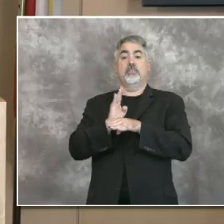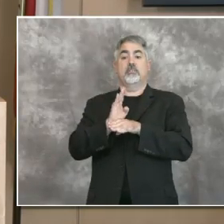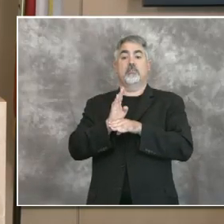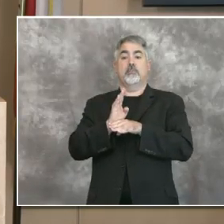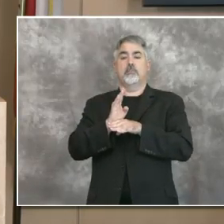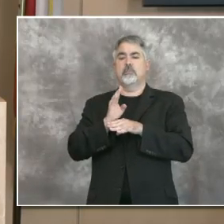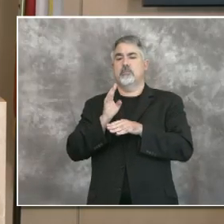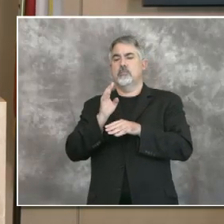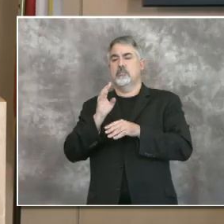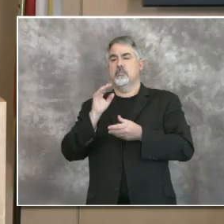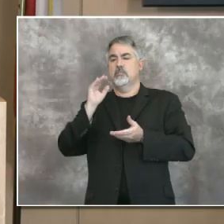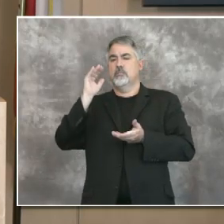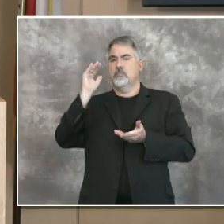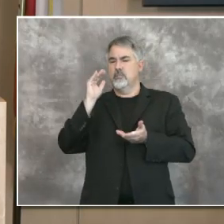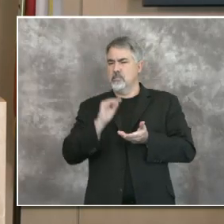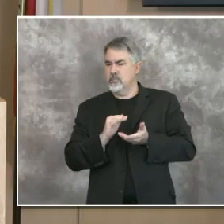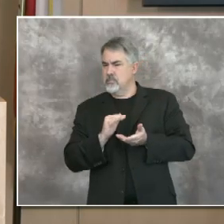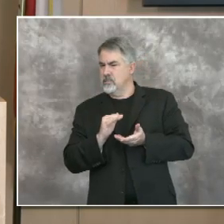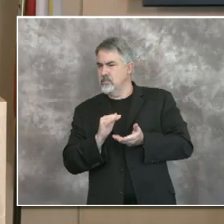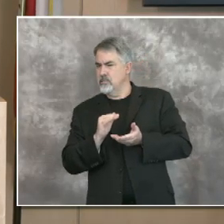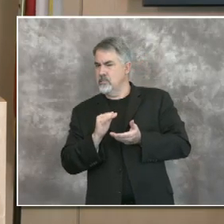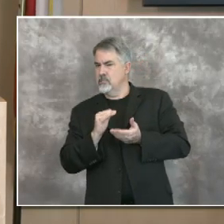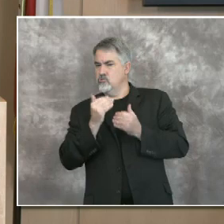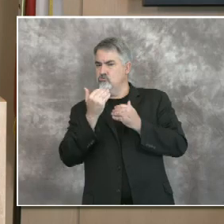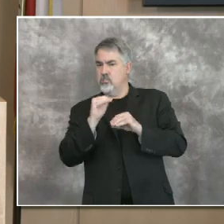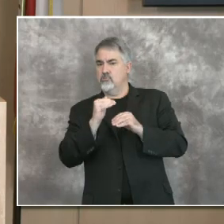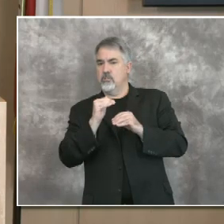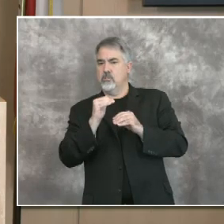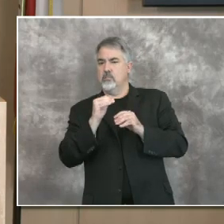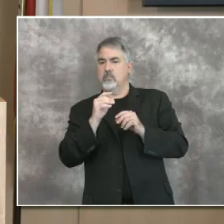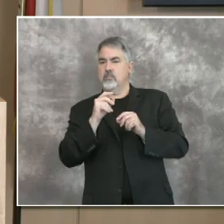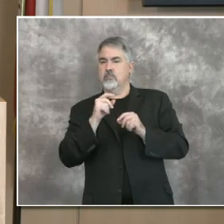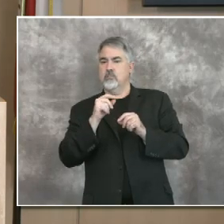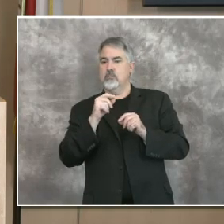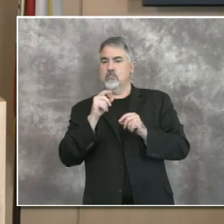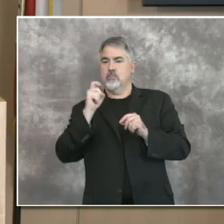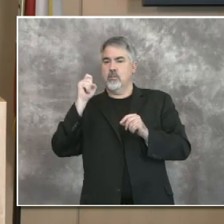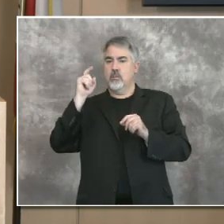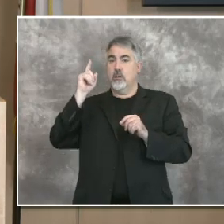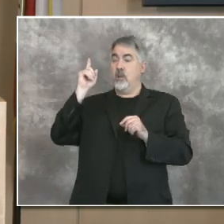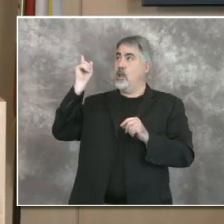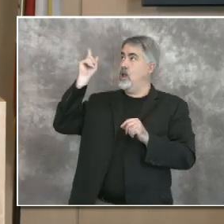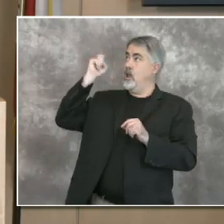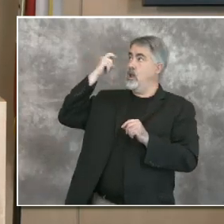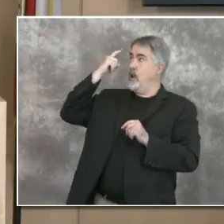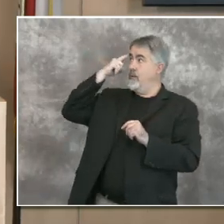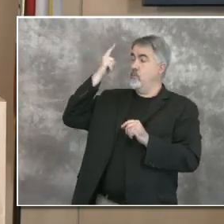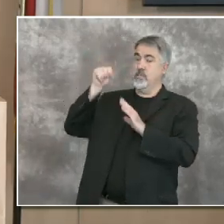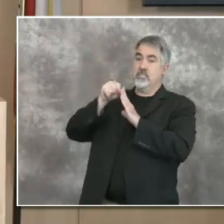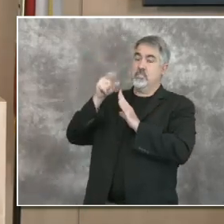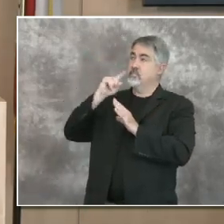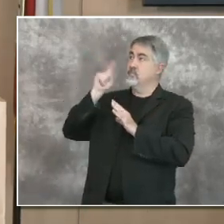restrictions on a timeline that is earlier than what the governor laid out this week? Okay, Dr. Wooten's going to respond.